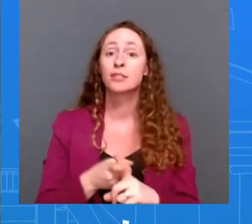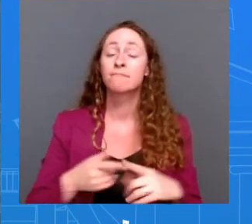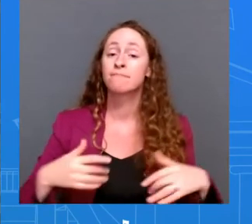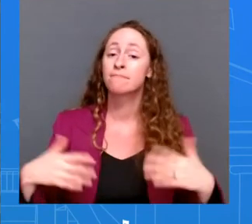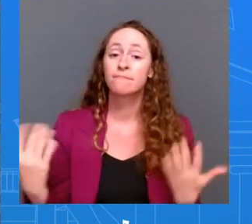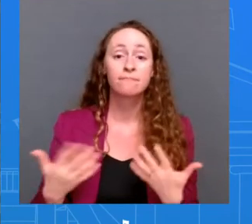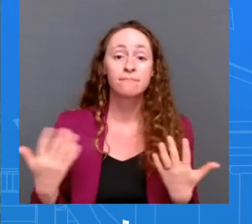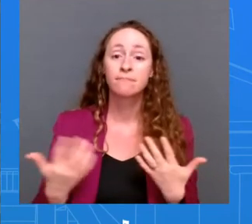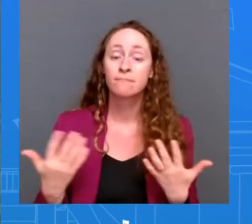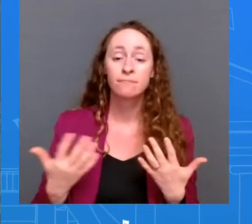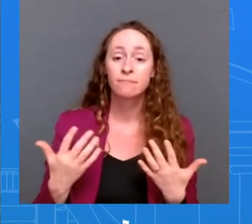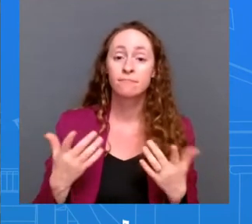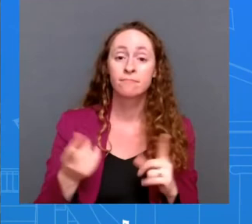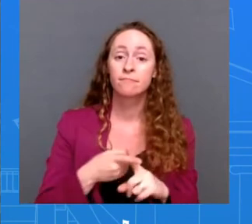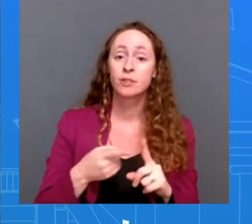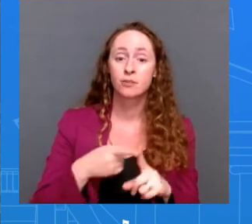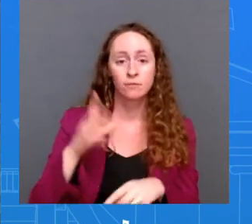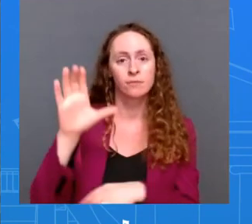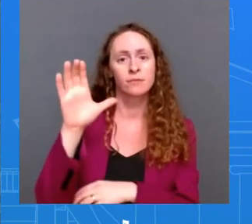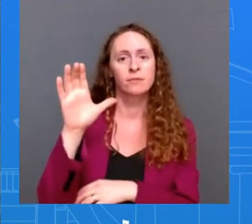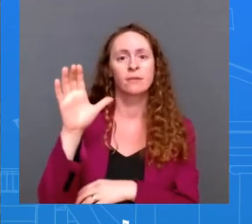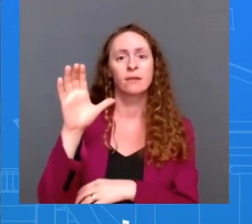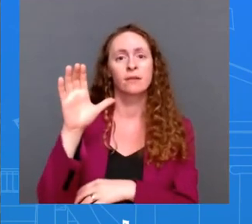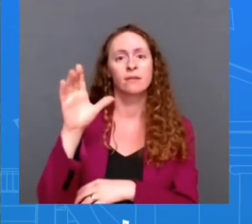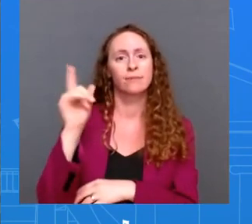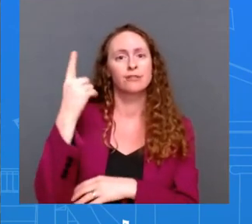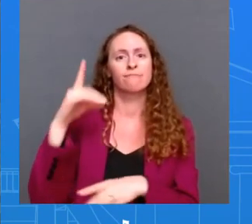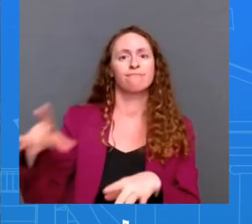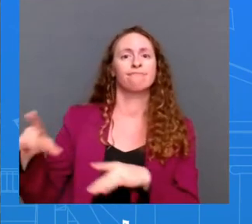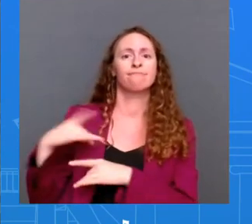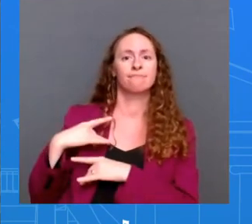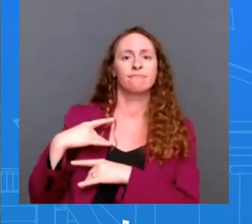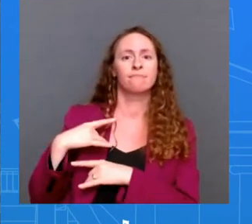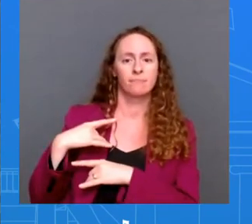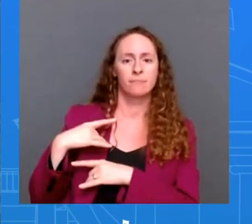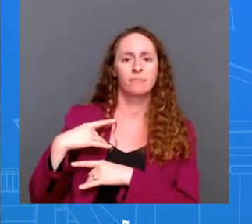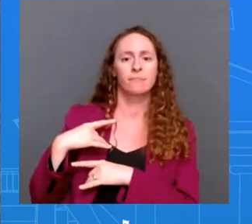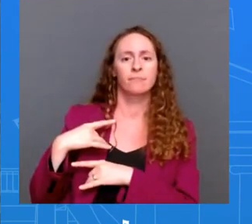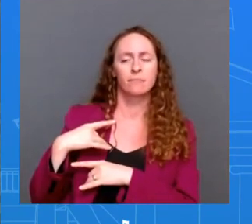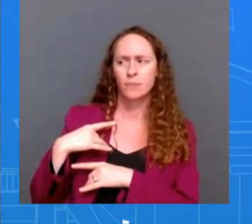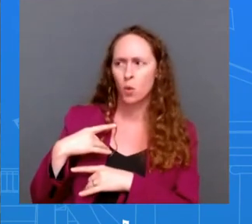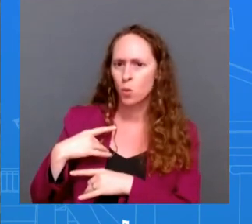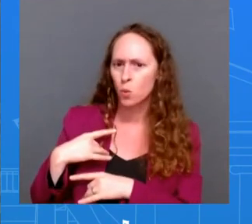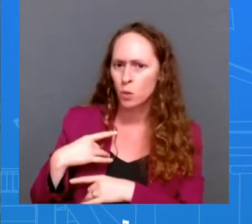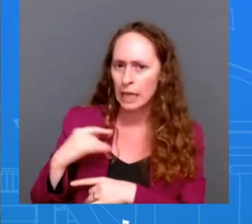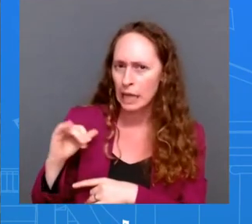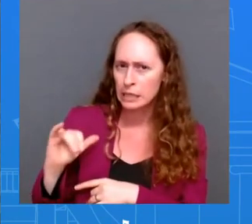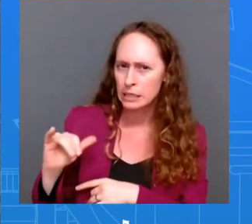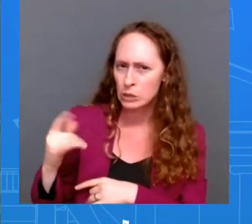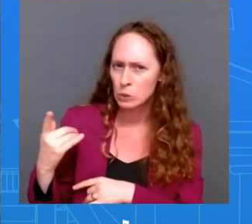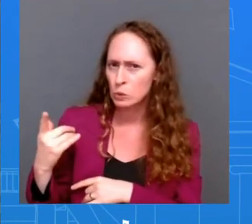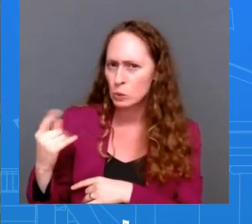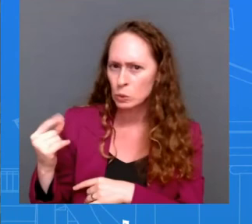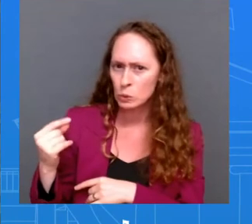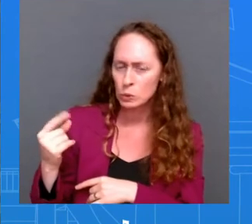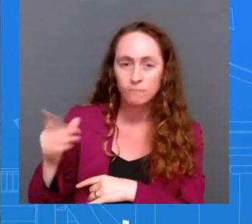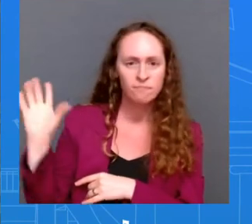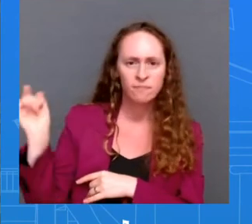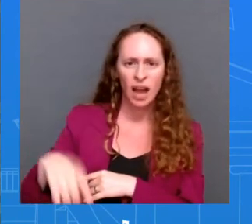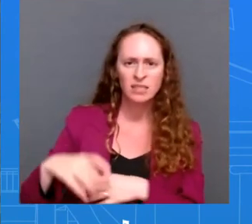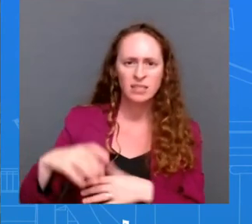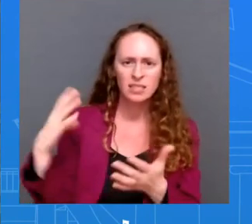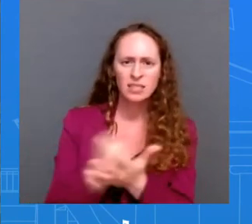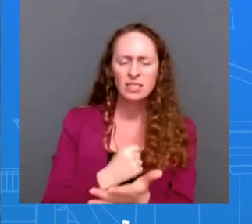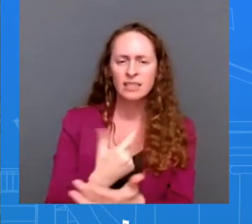of monkeypox in the U.S., we began deploying vaccine to states and jurisdictions and pre-positioning tens of thousands